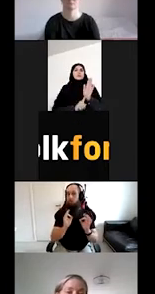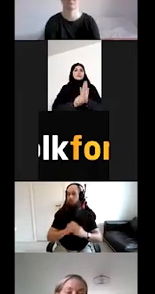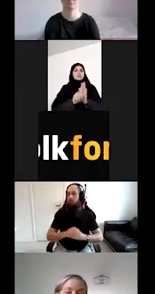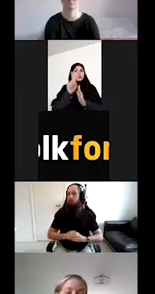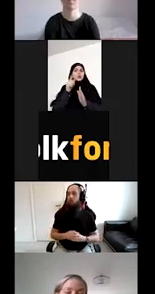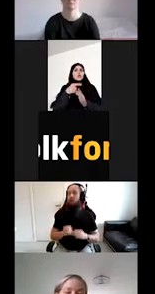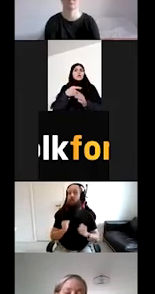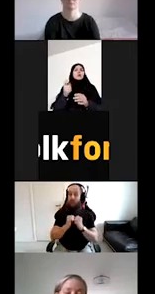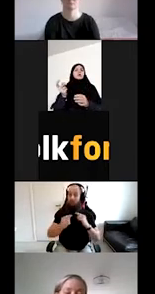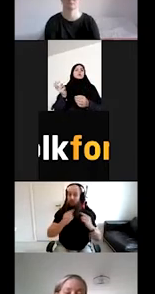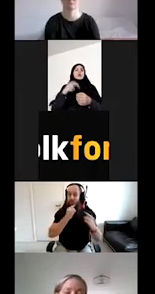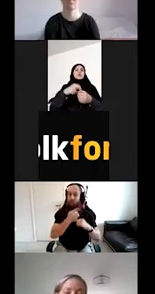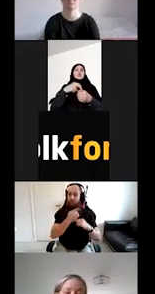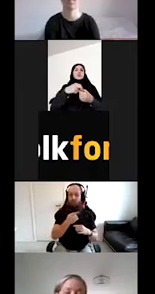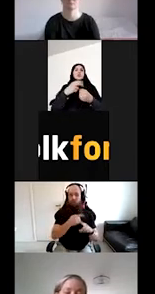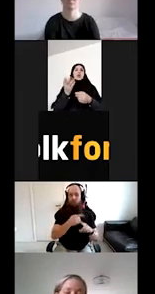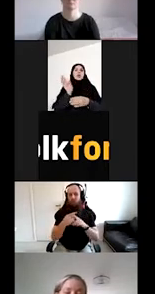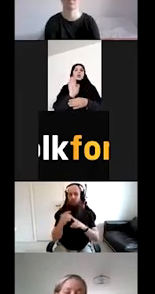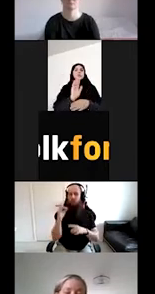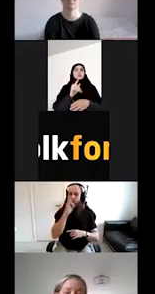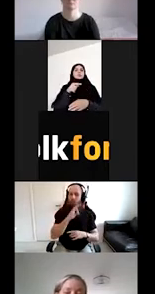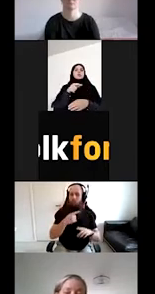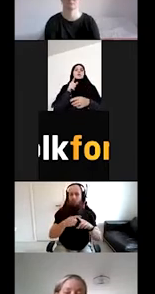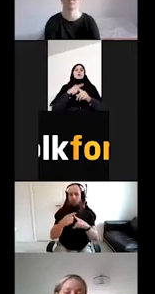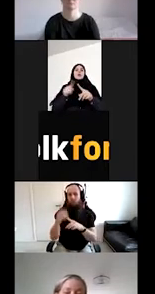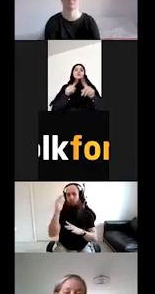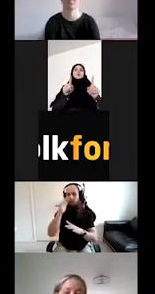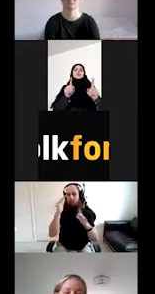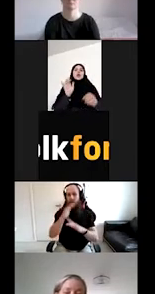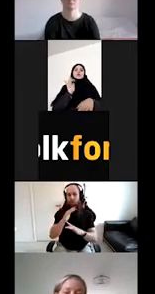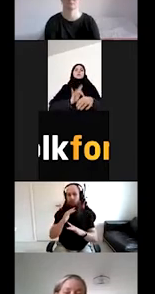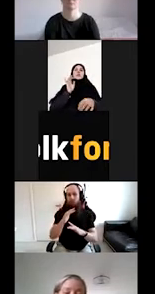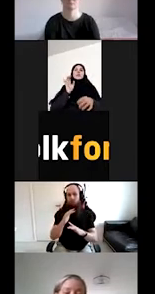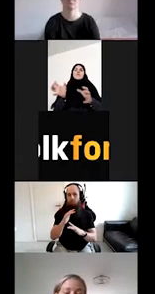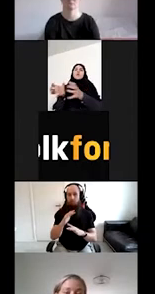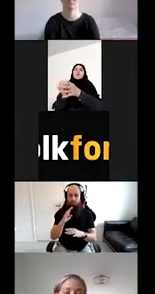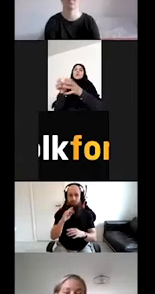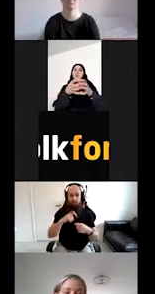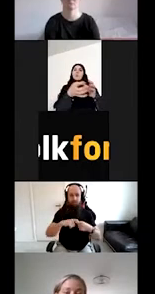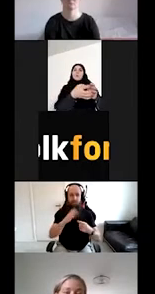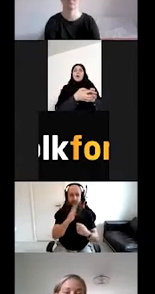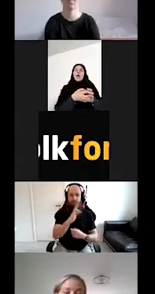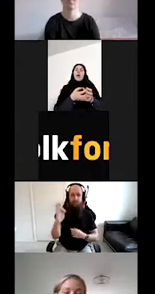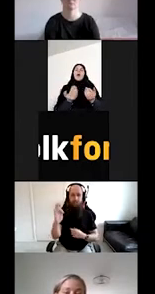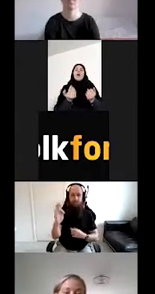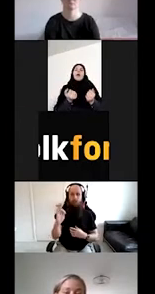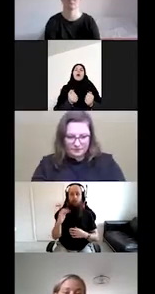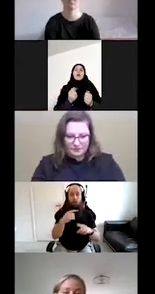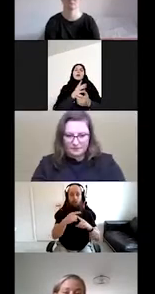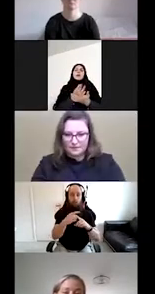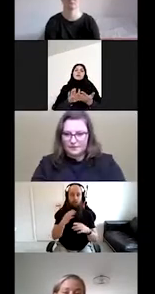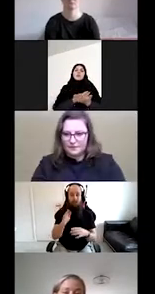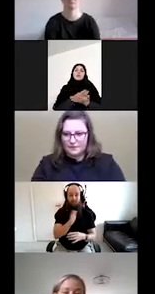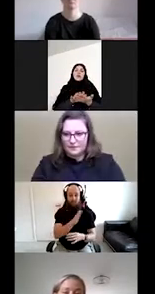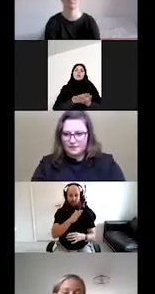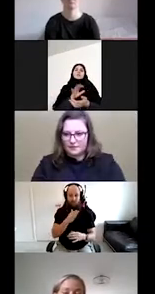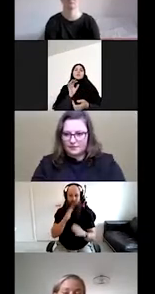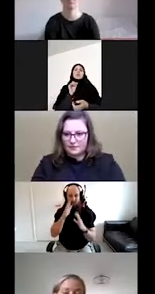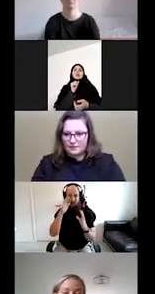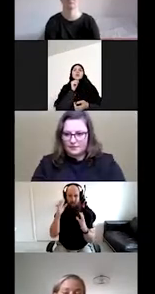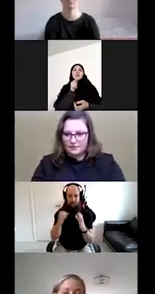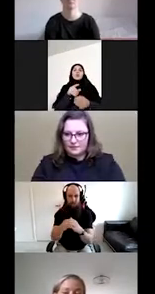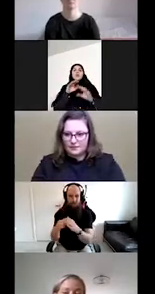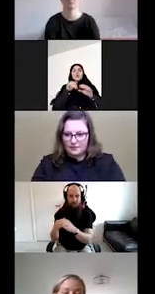this issue and also the dialogue for the future throughout our focus groups with the organizations of persons